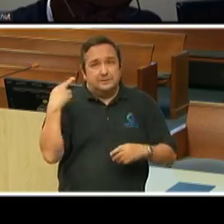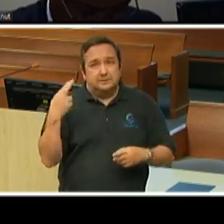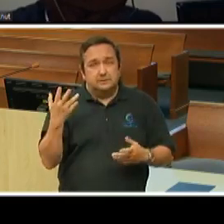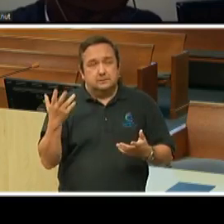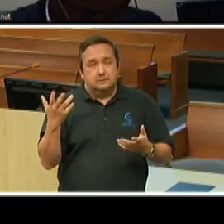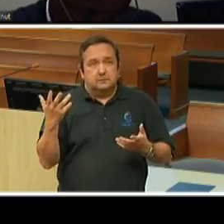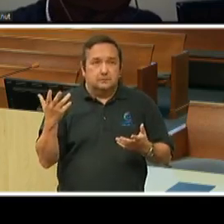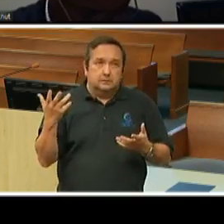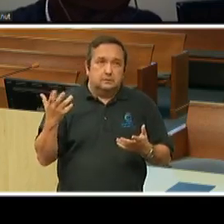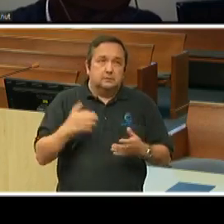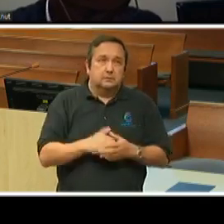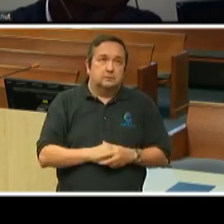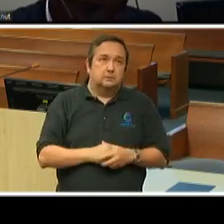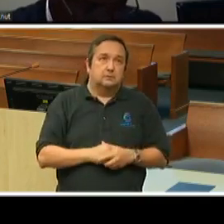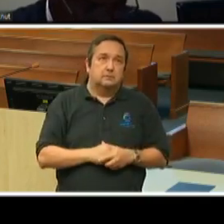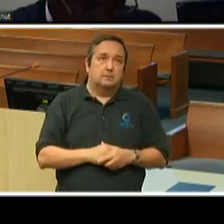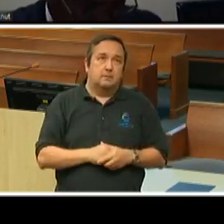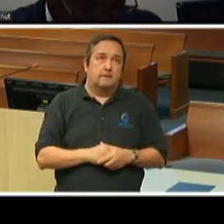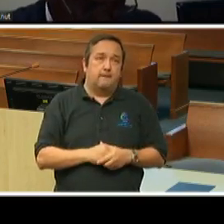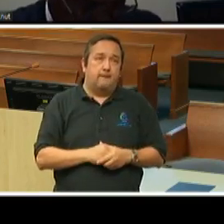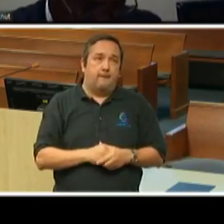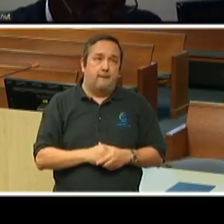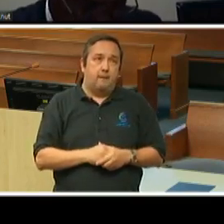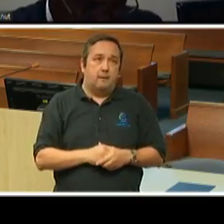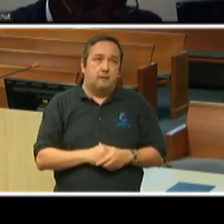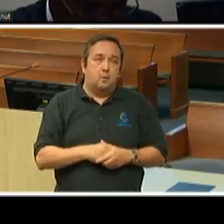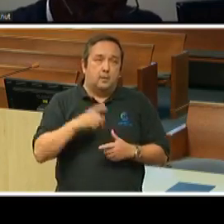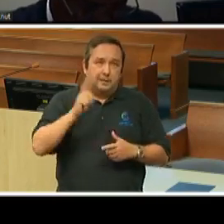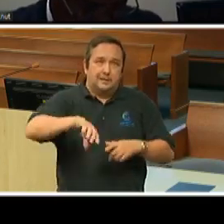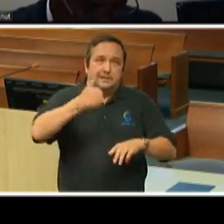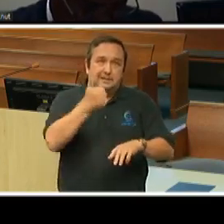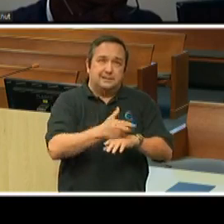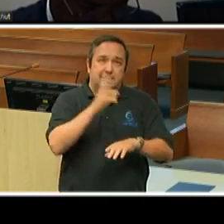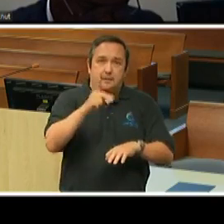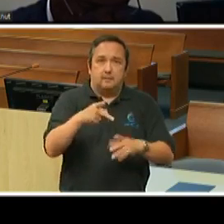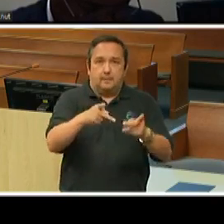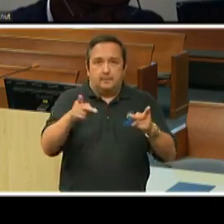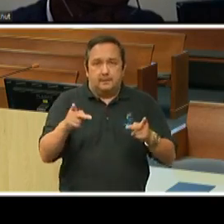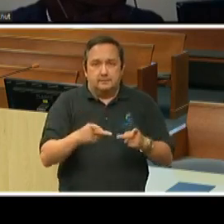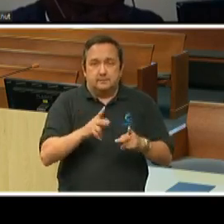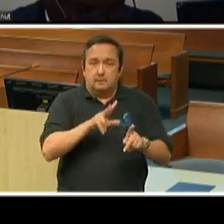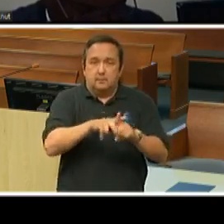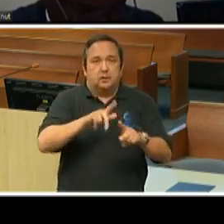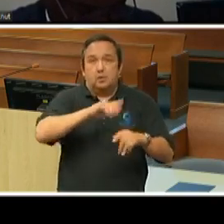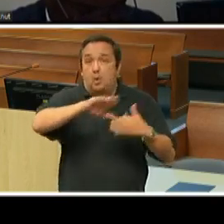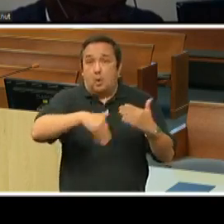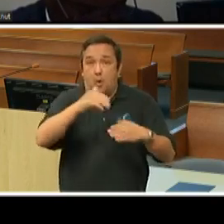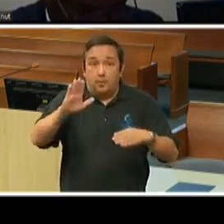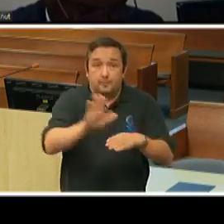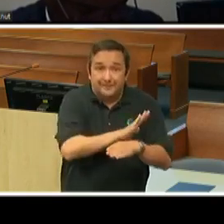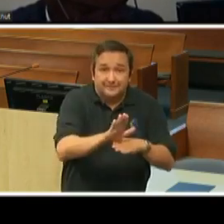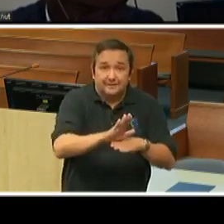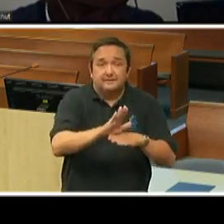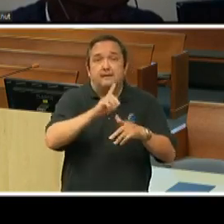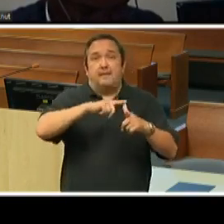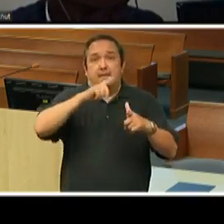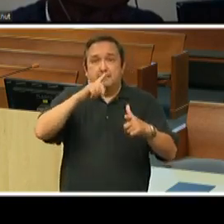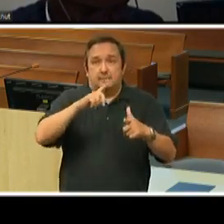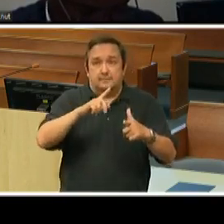need to do is put this into place, say it applies to all businesses, and then we need to